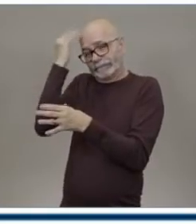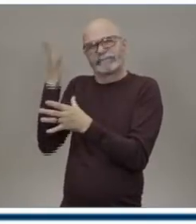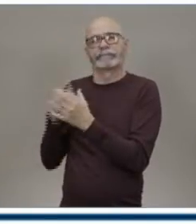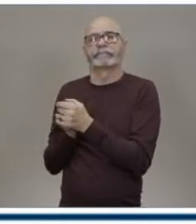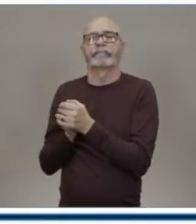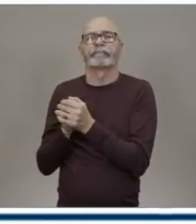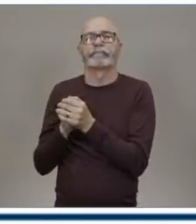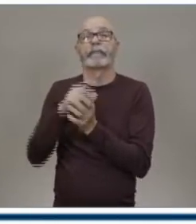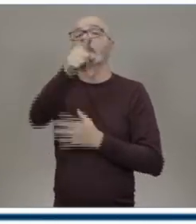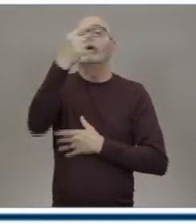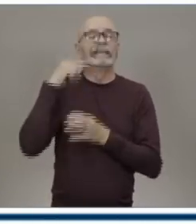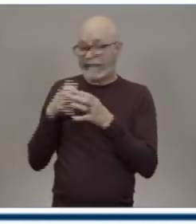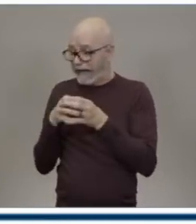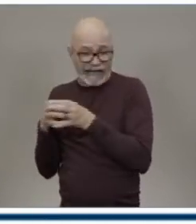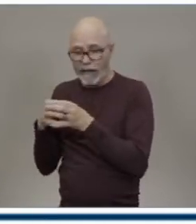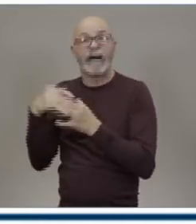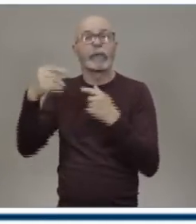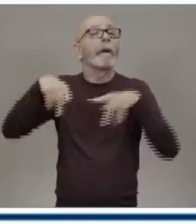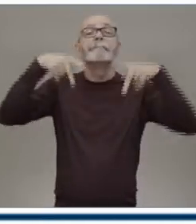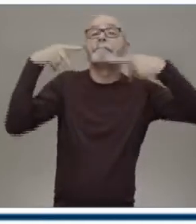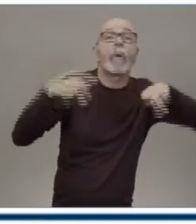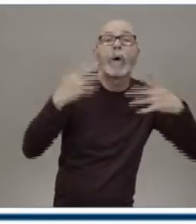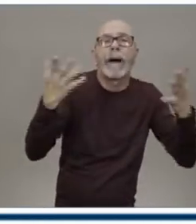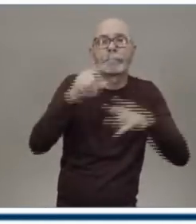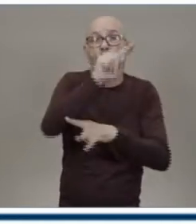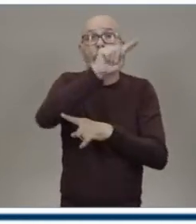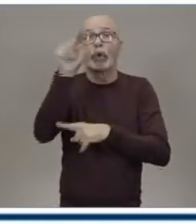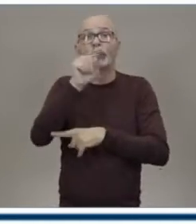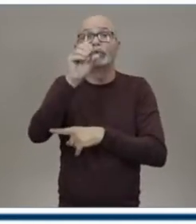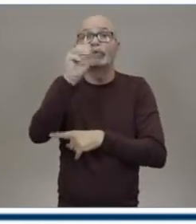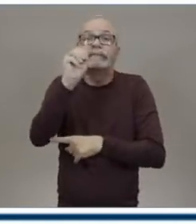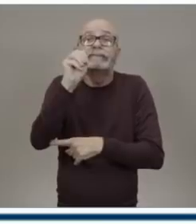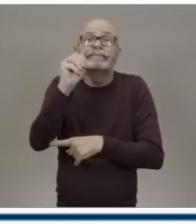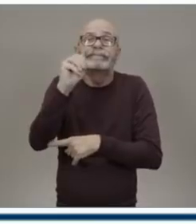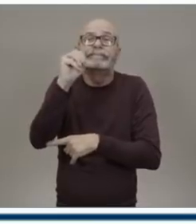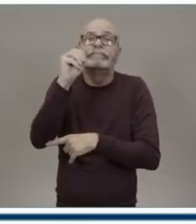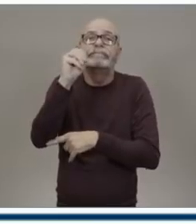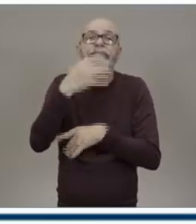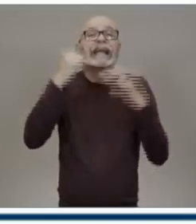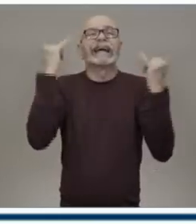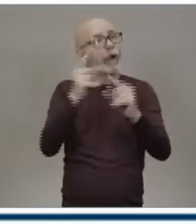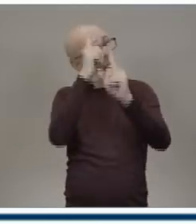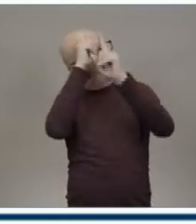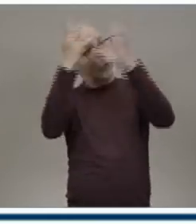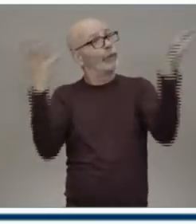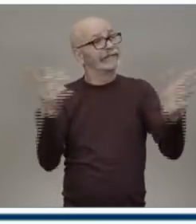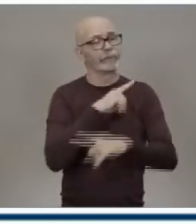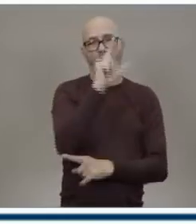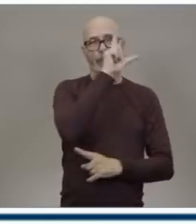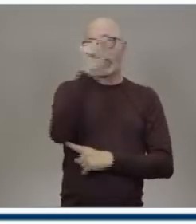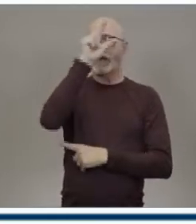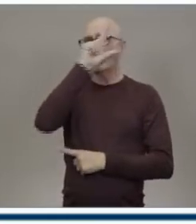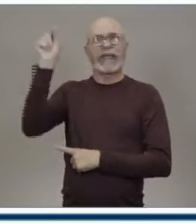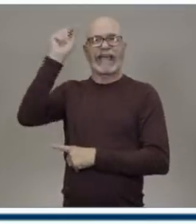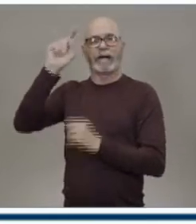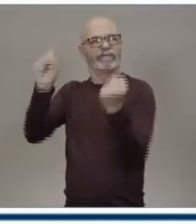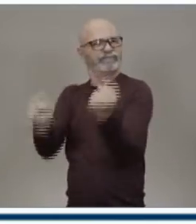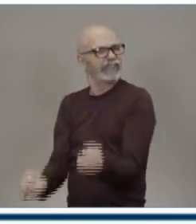2020. I think we'll all be happy to see 2020 in the rearview mirror, and say hello to the hope of